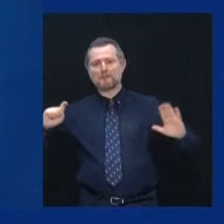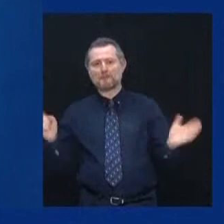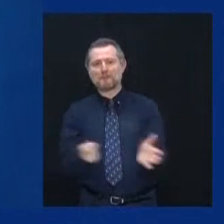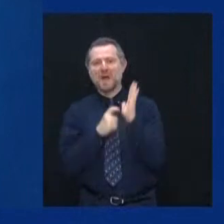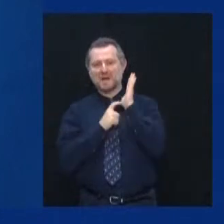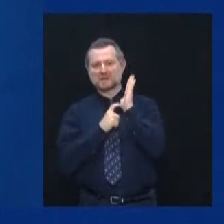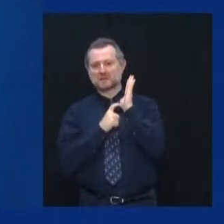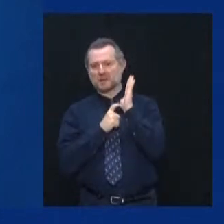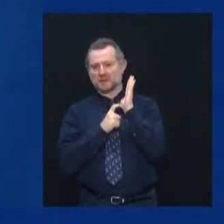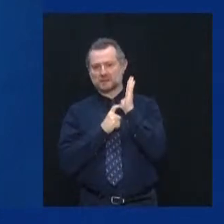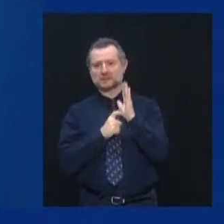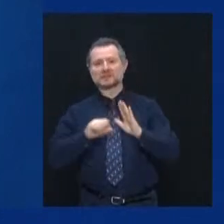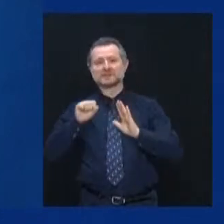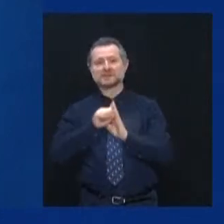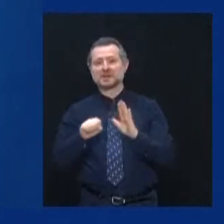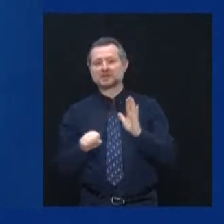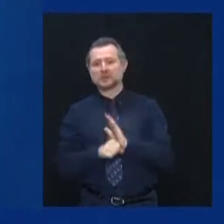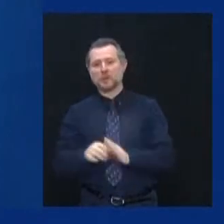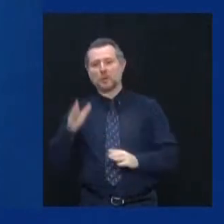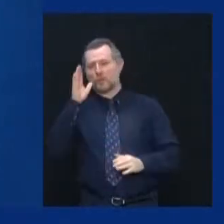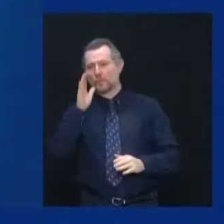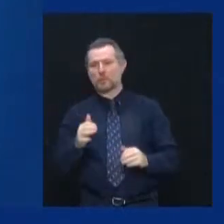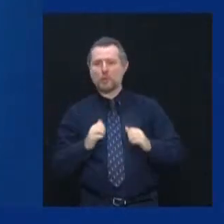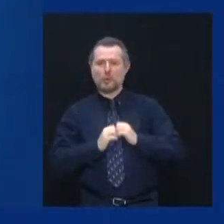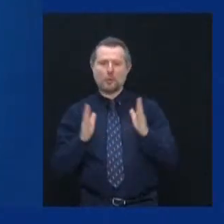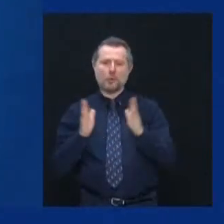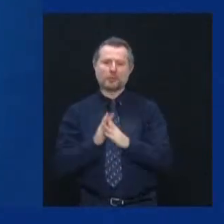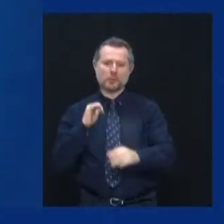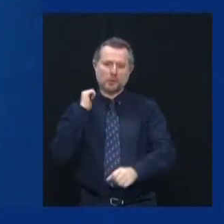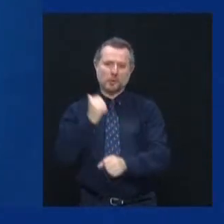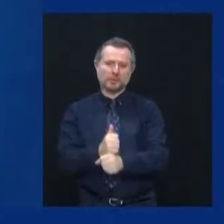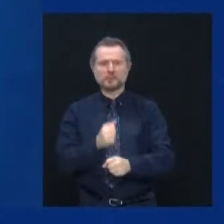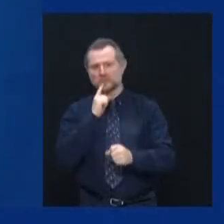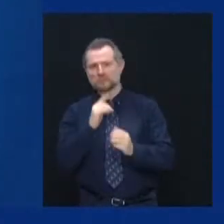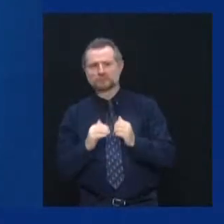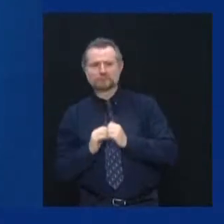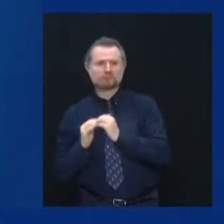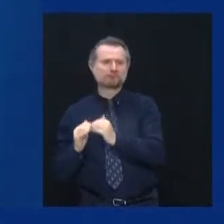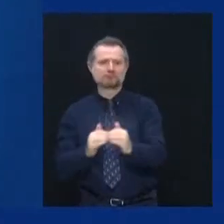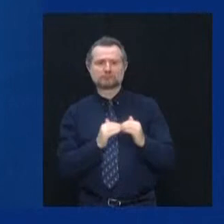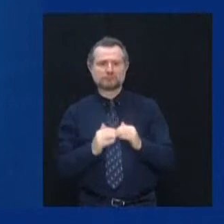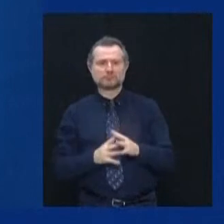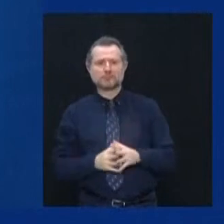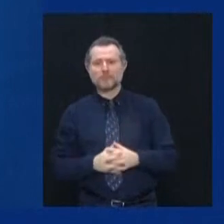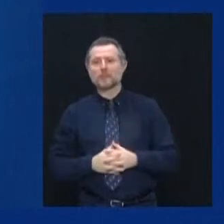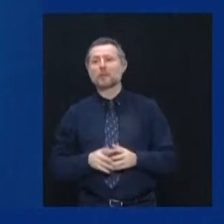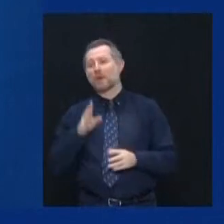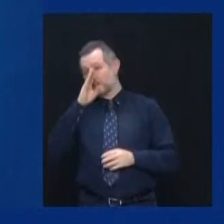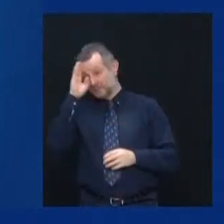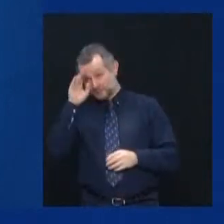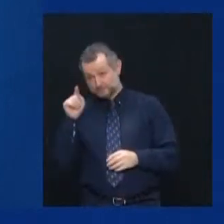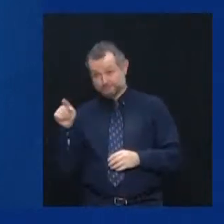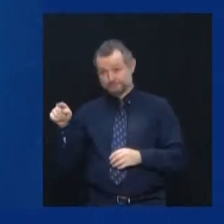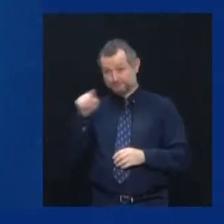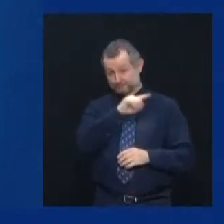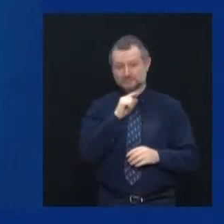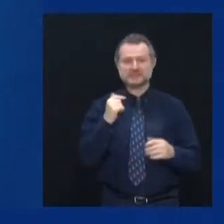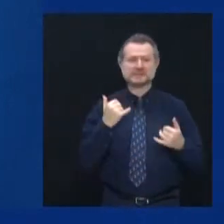will itself implement social equity programs. To the hospitals, I say continue